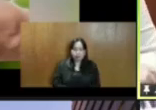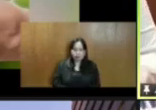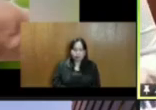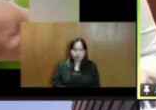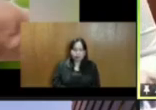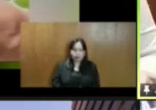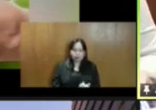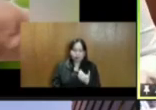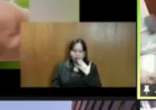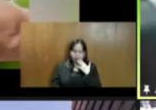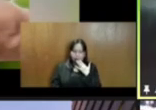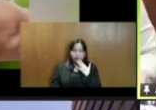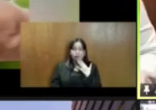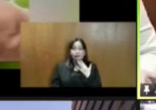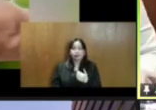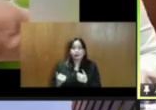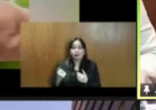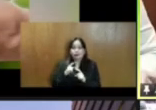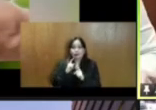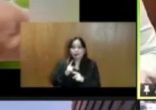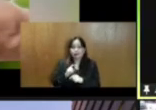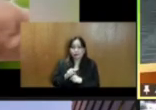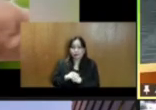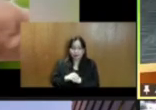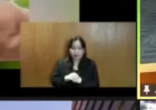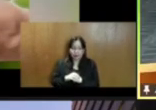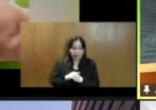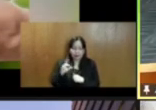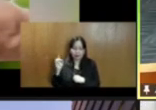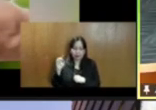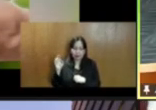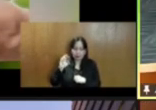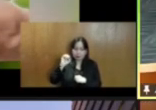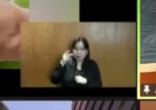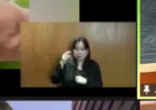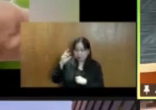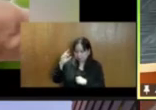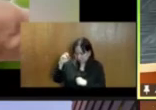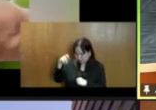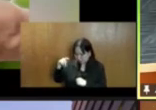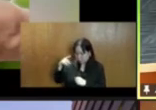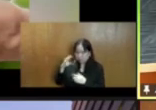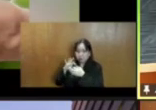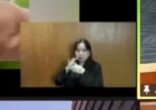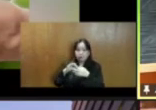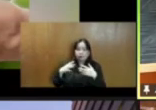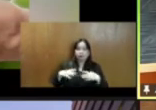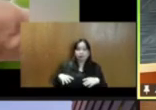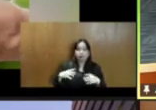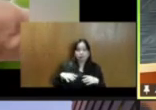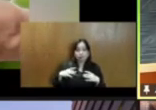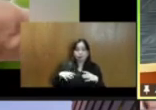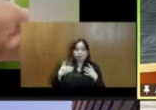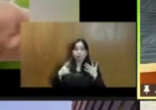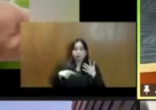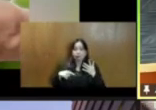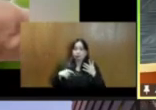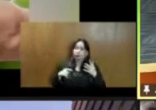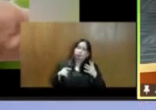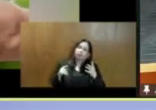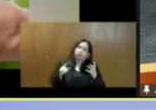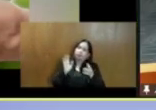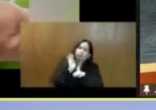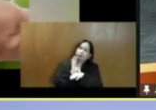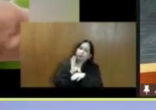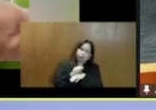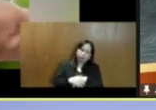Thank you. Anybody else would like to respond to that? How about Dr. Sharp in the context of the garments and textile industries?